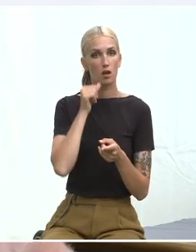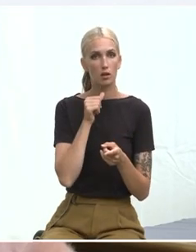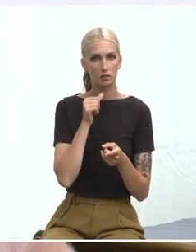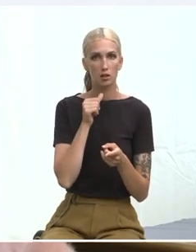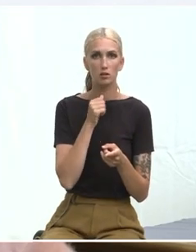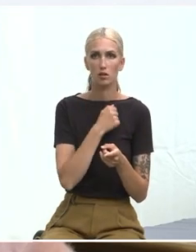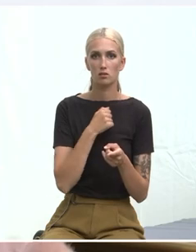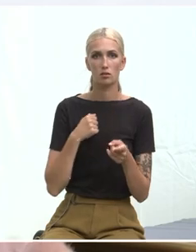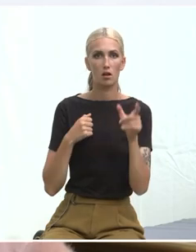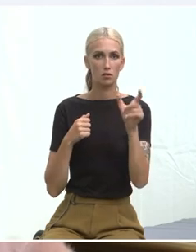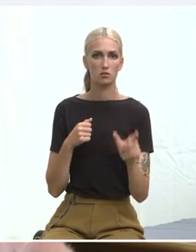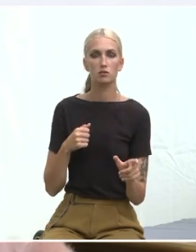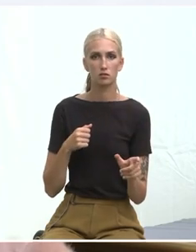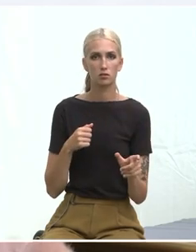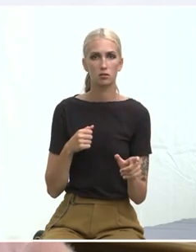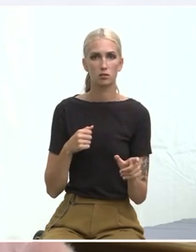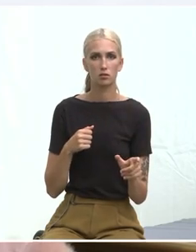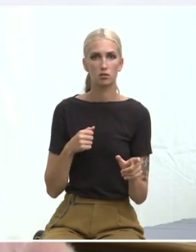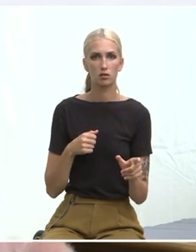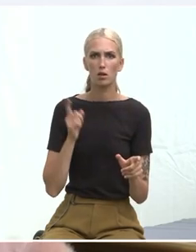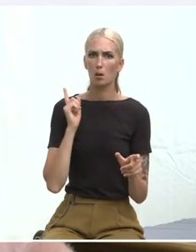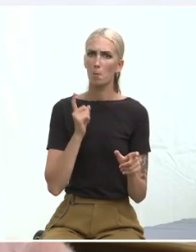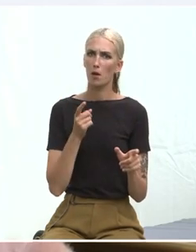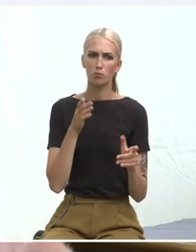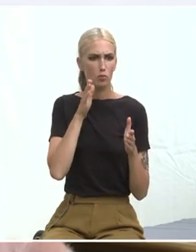conscripts, they need to be treated respectfully.